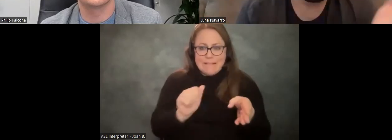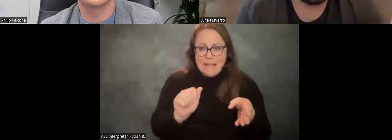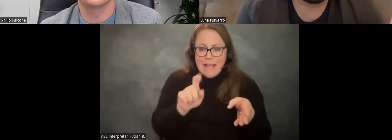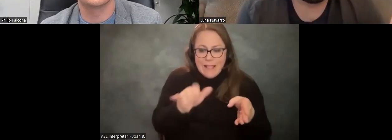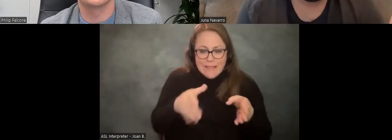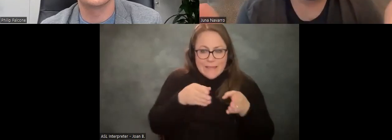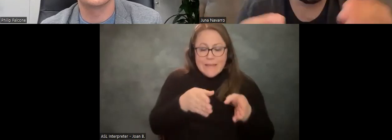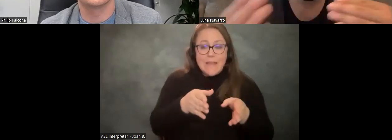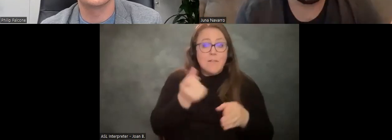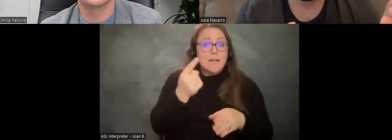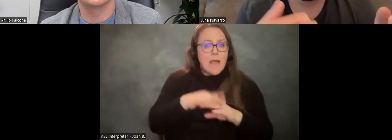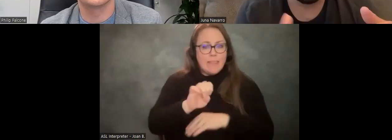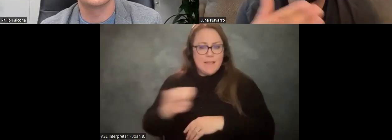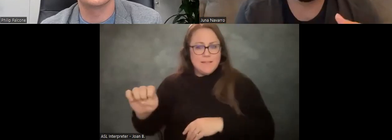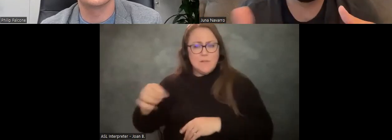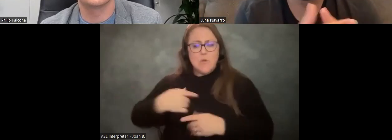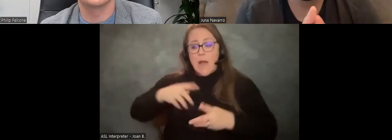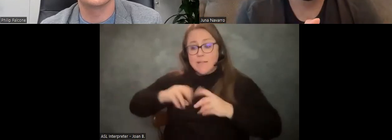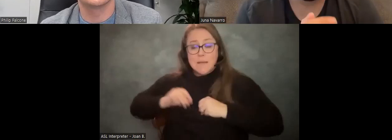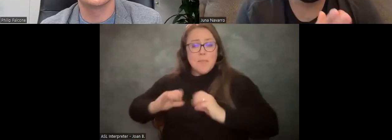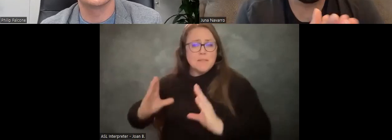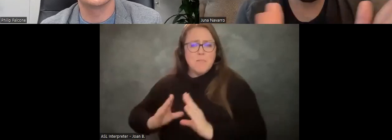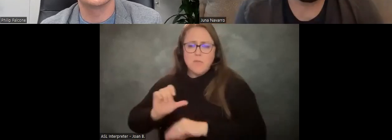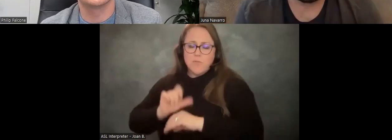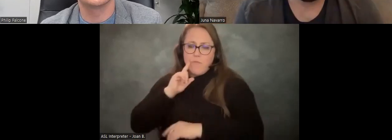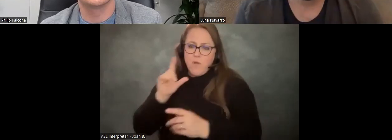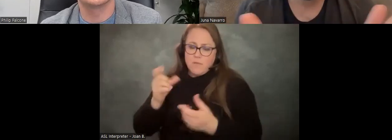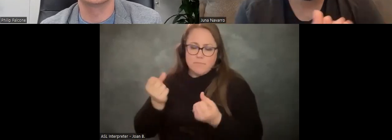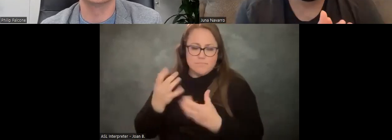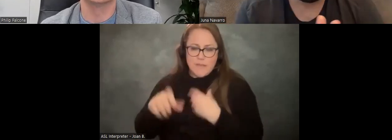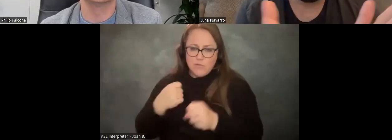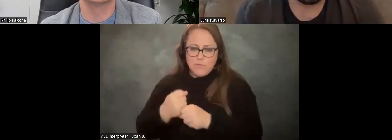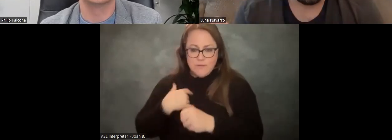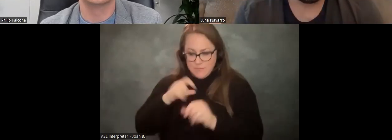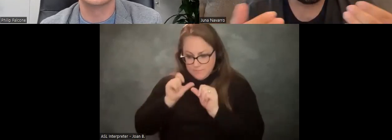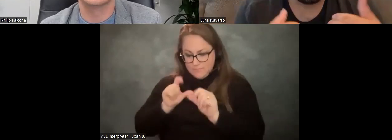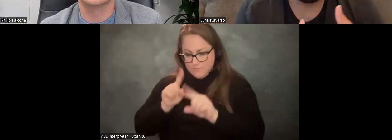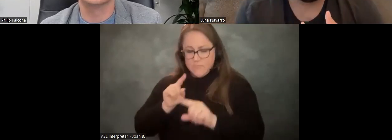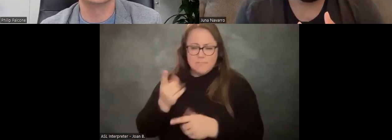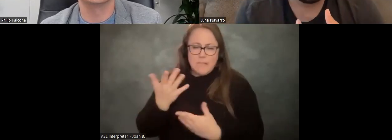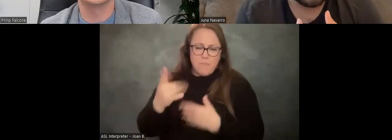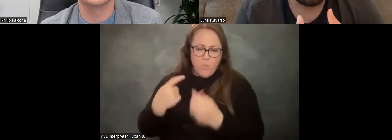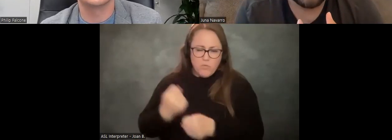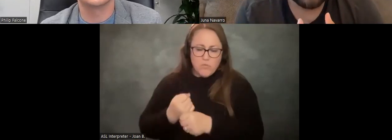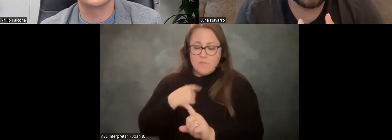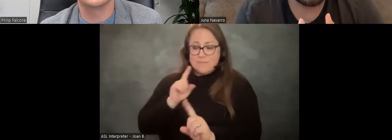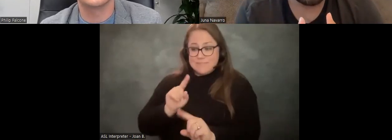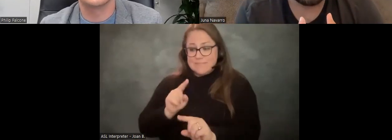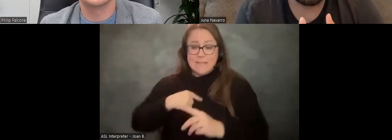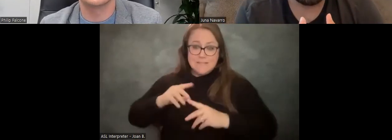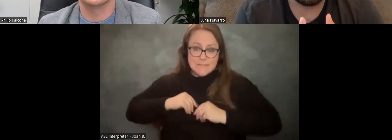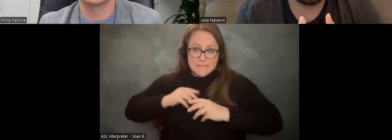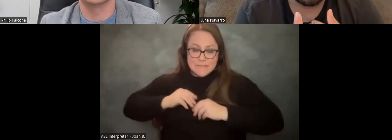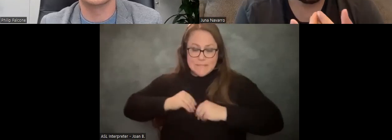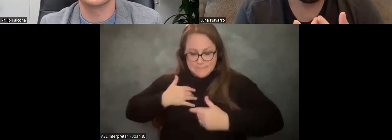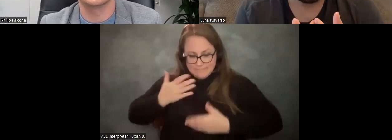I just took these smaller jobs for a long time. So it was almost about a year. But throughout that year, I did my very best